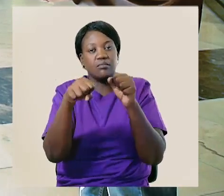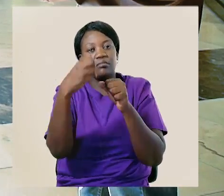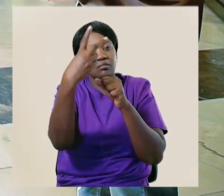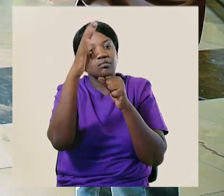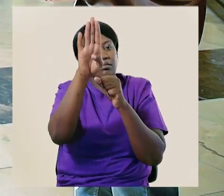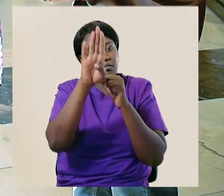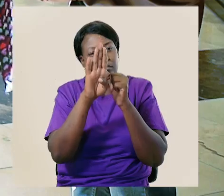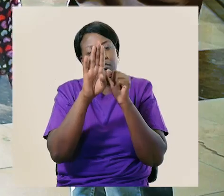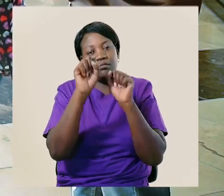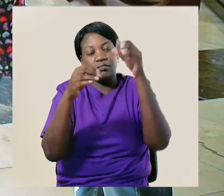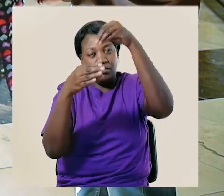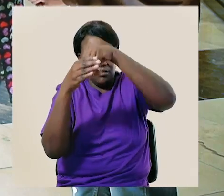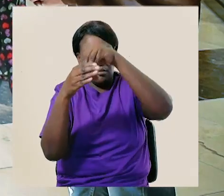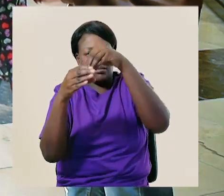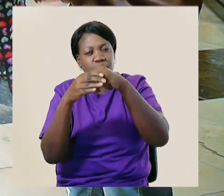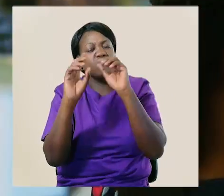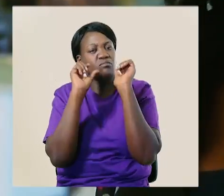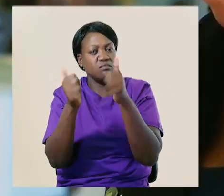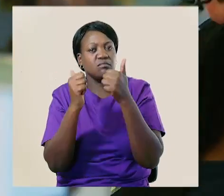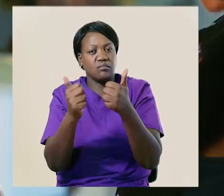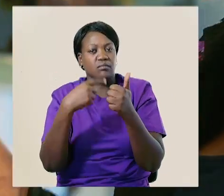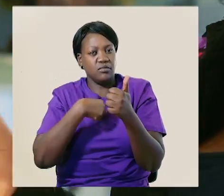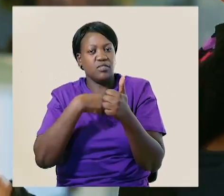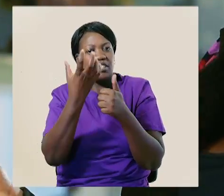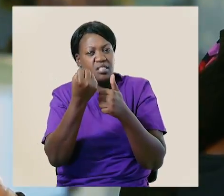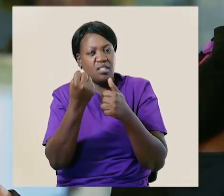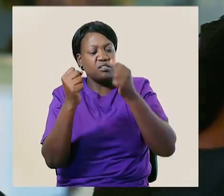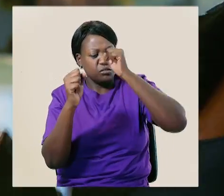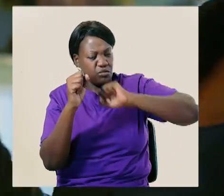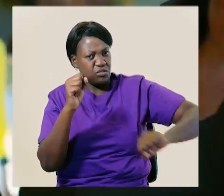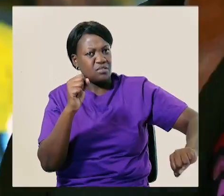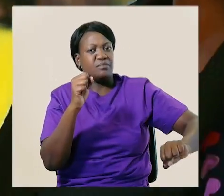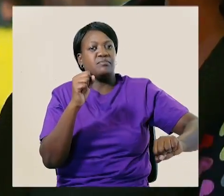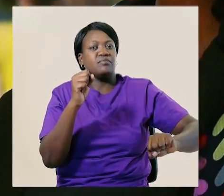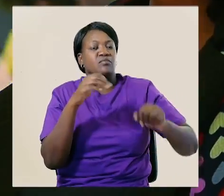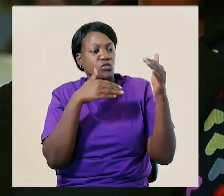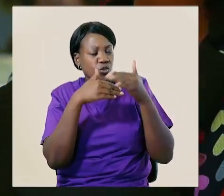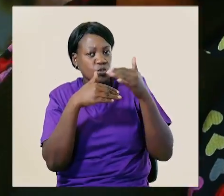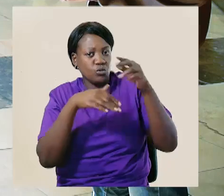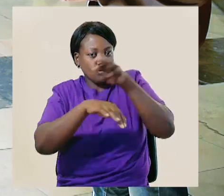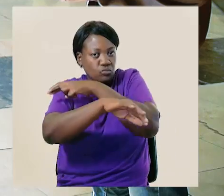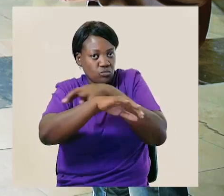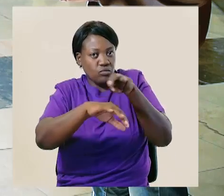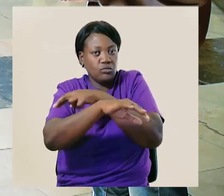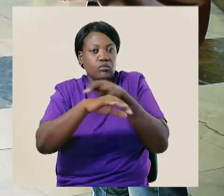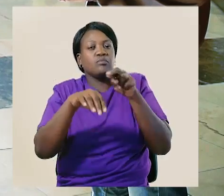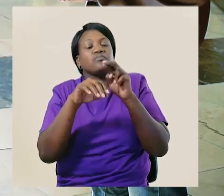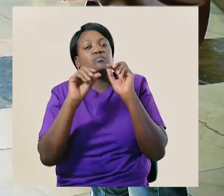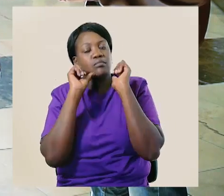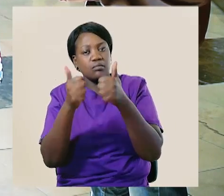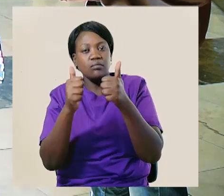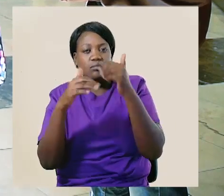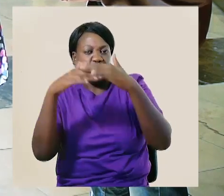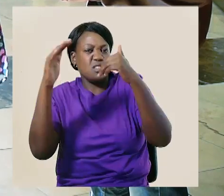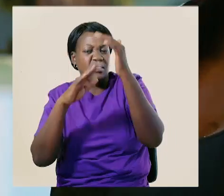night. That's great, Romeo. I have the plot close to the Western Bypass that we can use. That would be a perfect place to